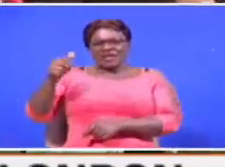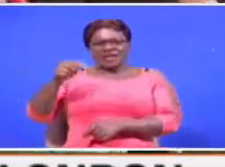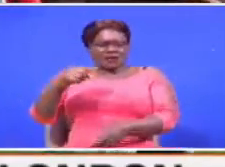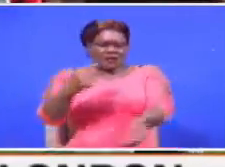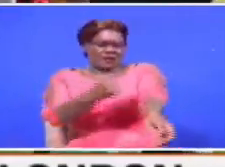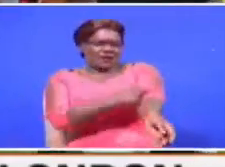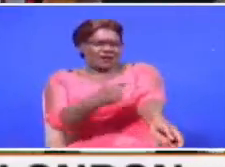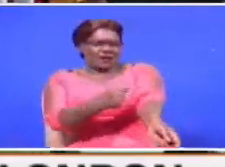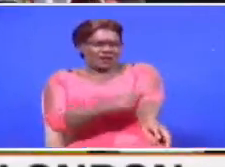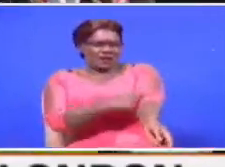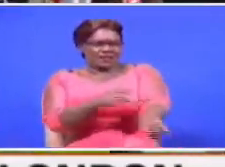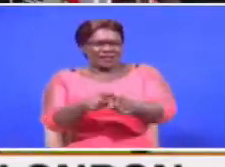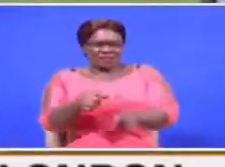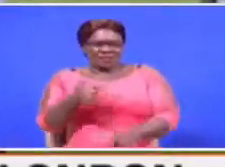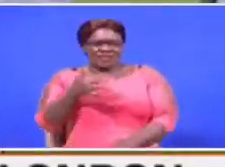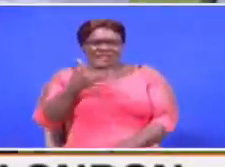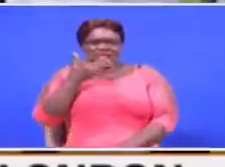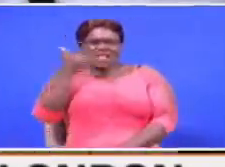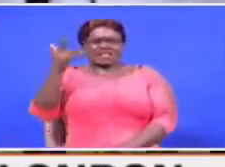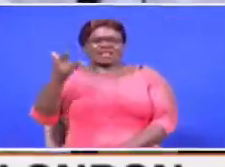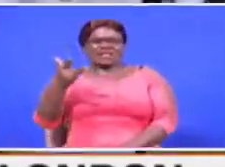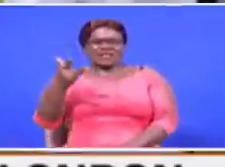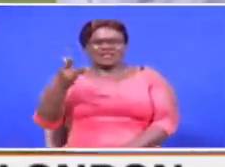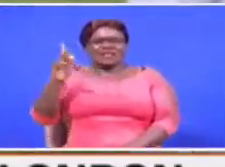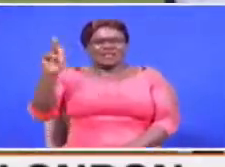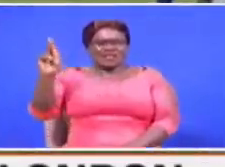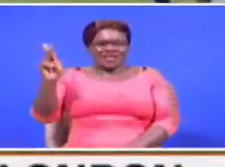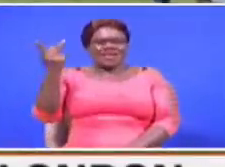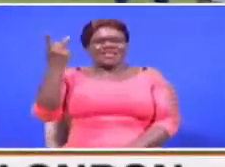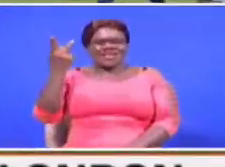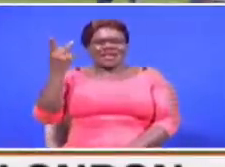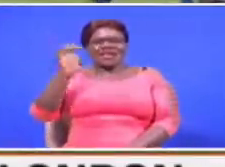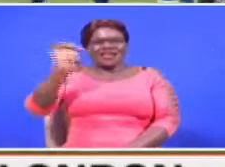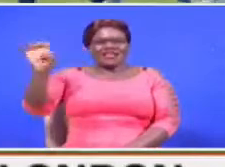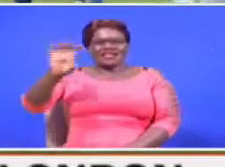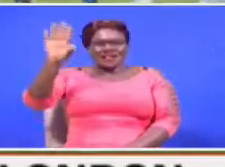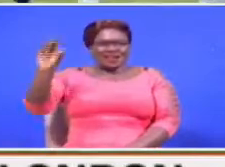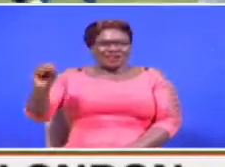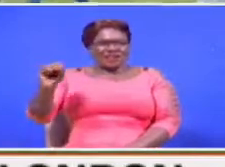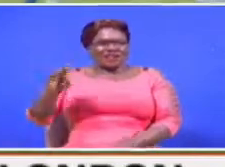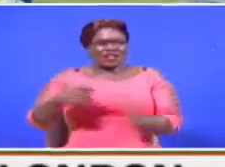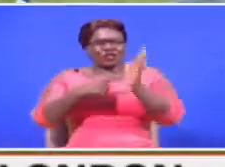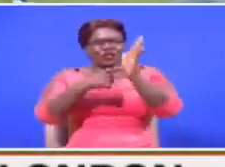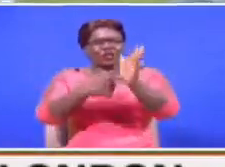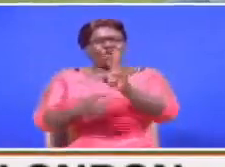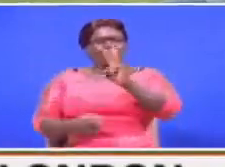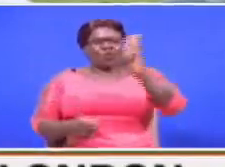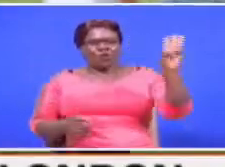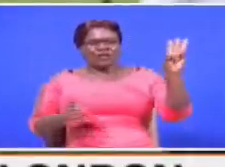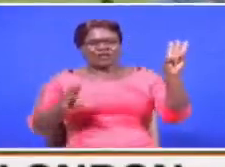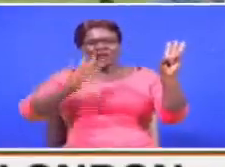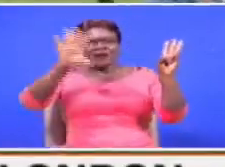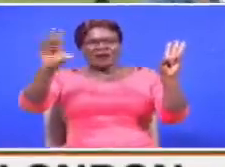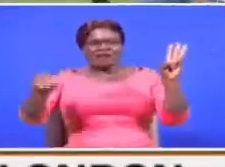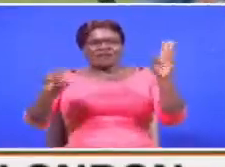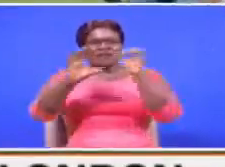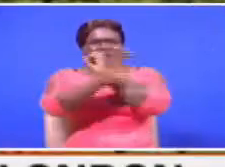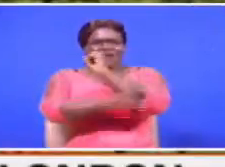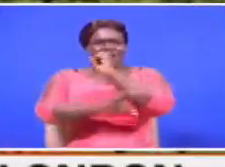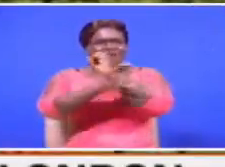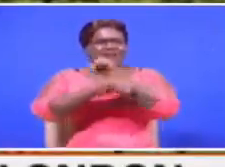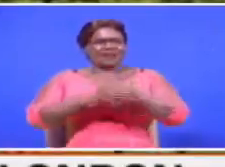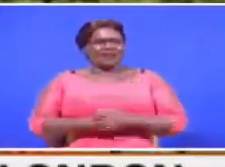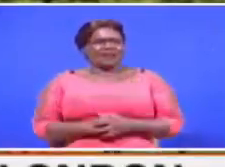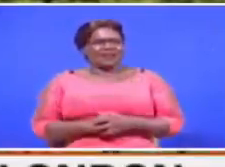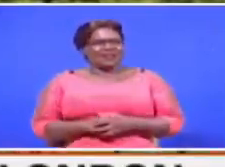Ghana are getting a feel and taste of what East Africans have to offer their West African counterparts.